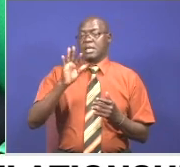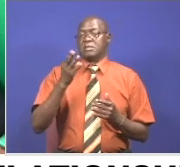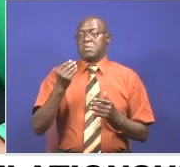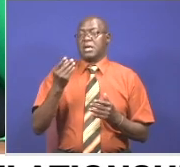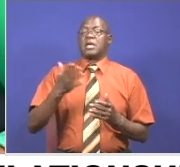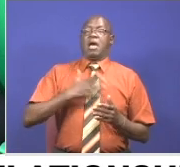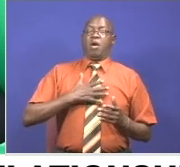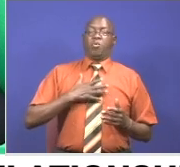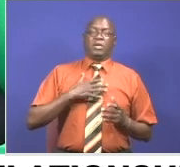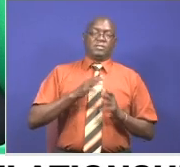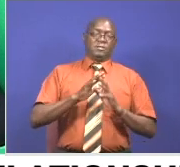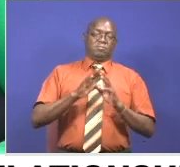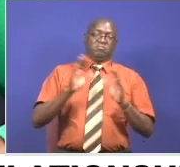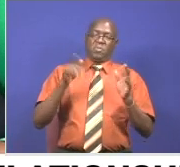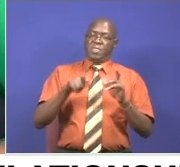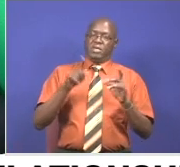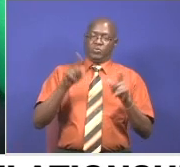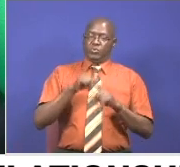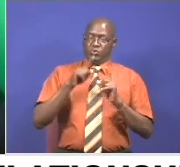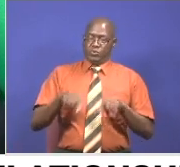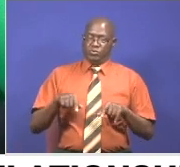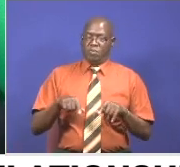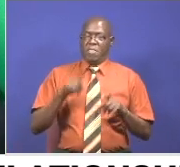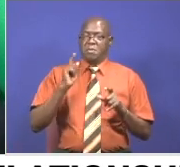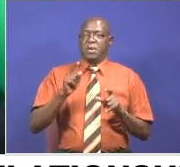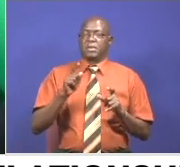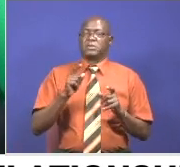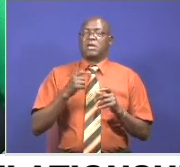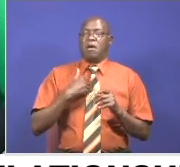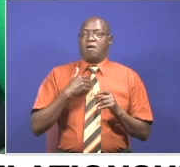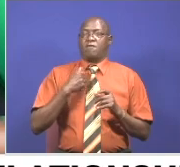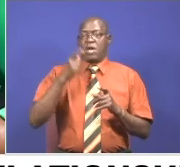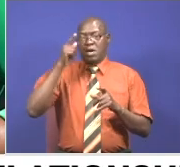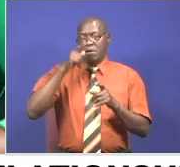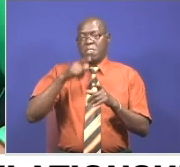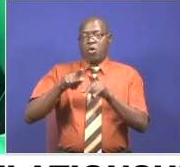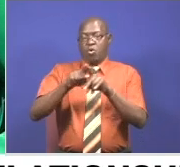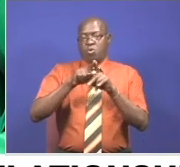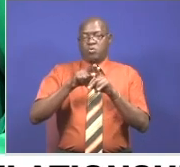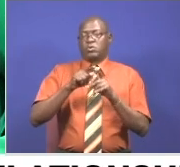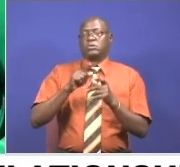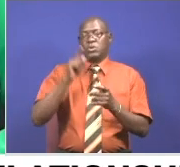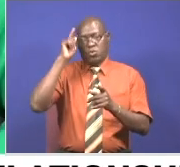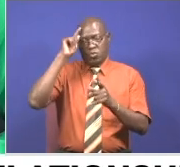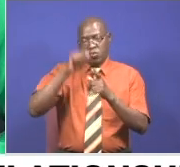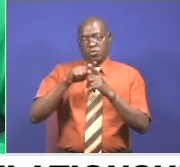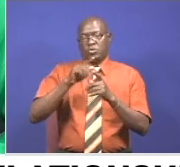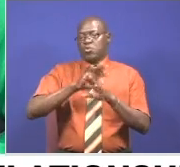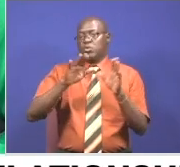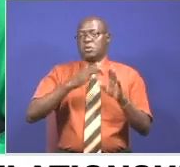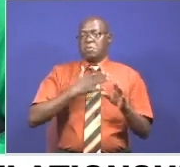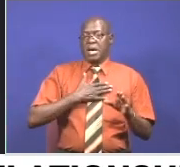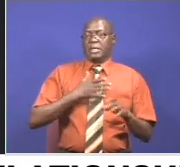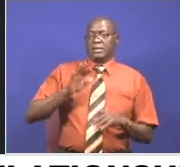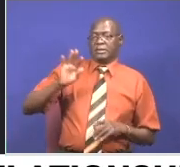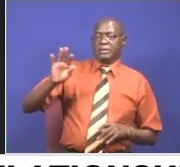a joint effort towards a common goal, and not mine and his. What